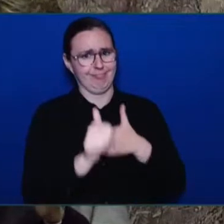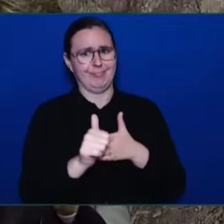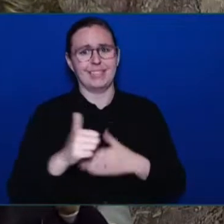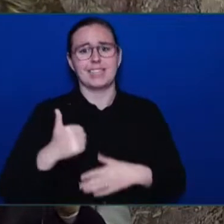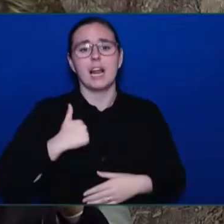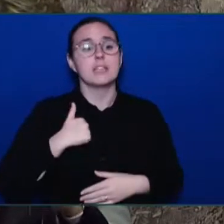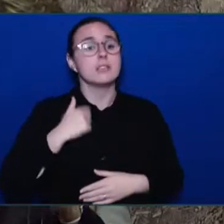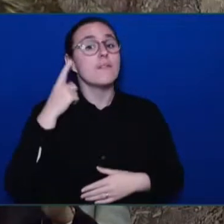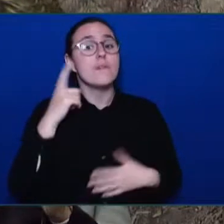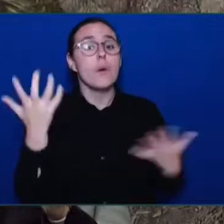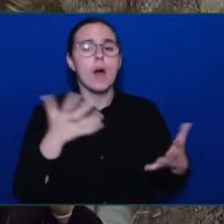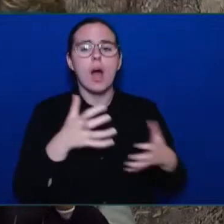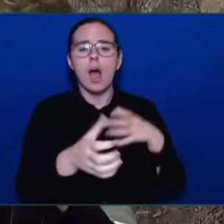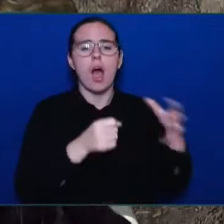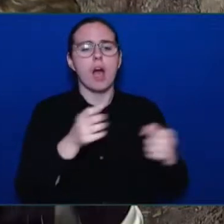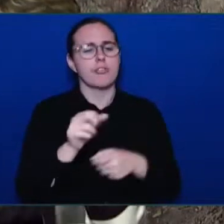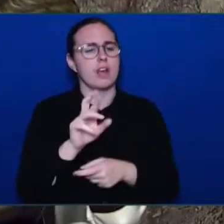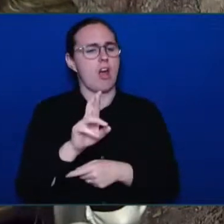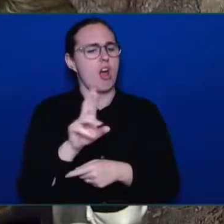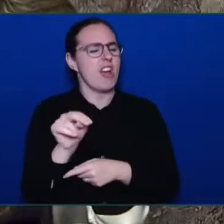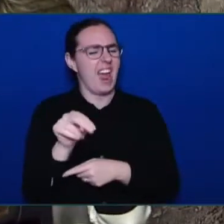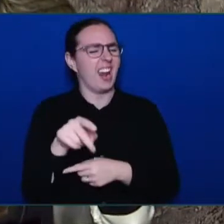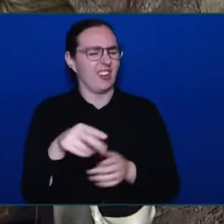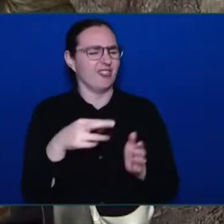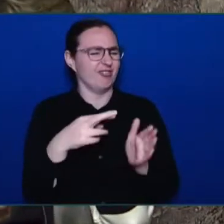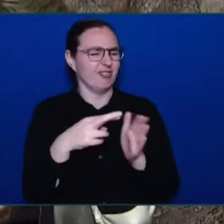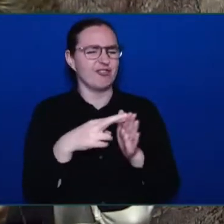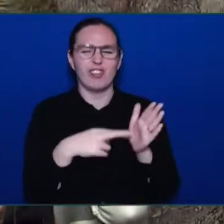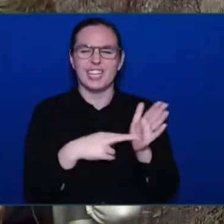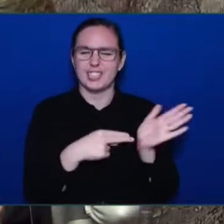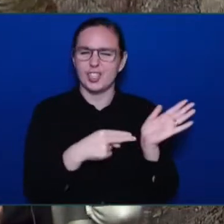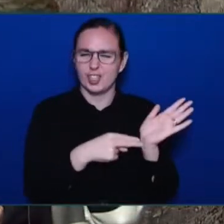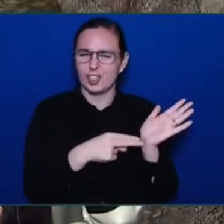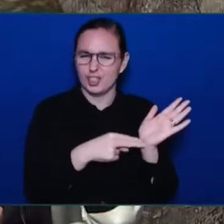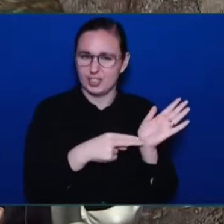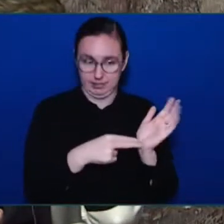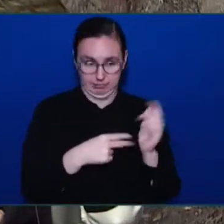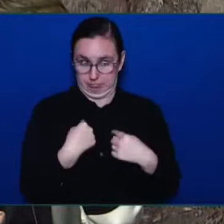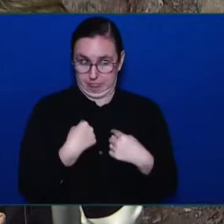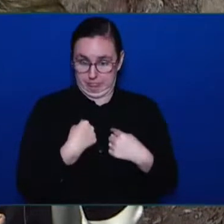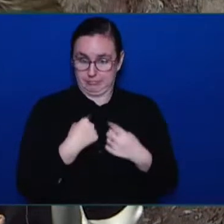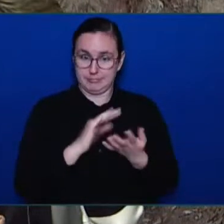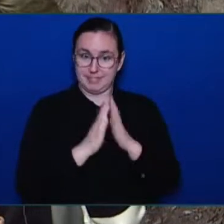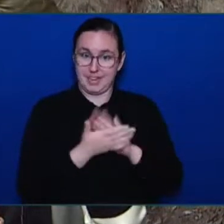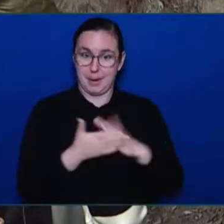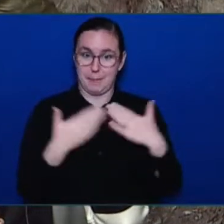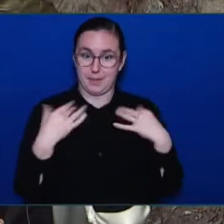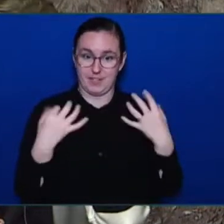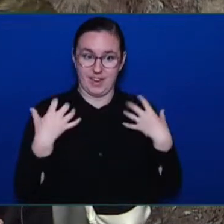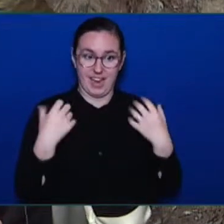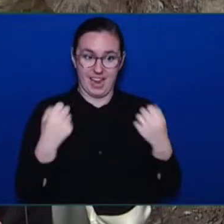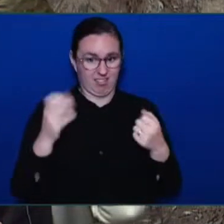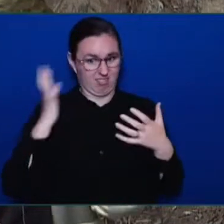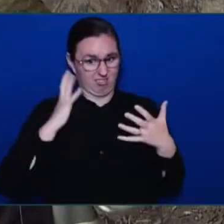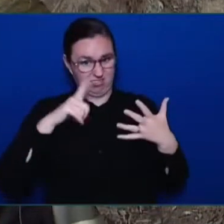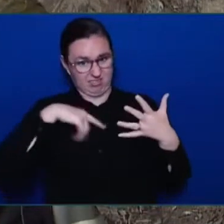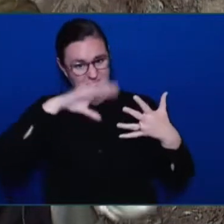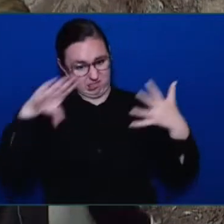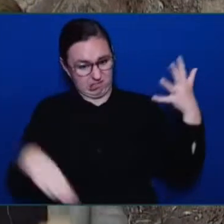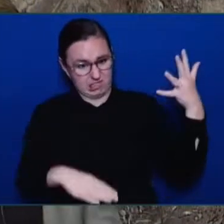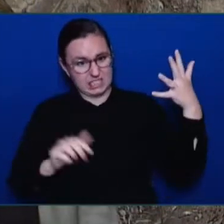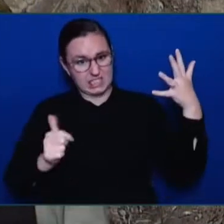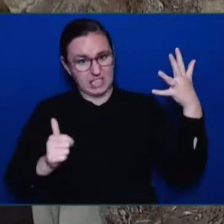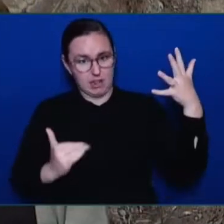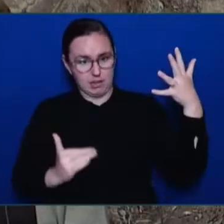Health, we were 10th in Canada when I took over, Honourable Speaker. With respect to executives, the member refers to the